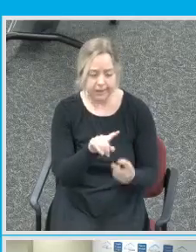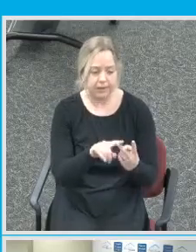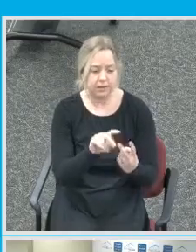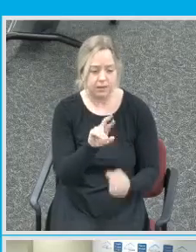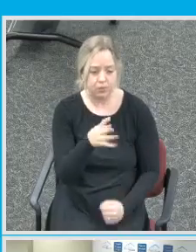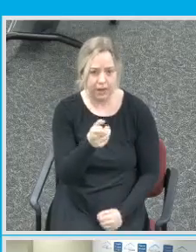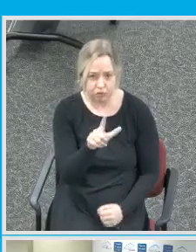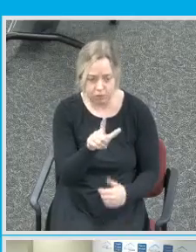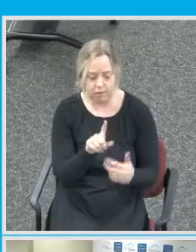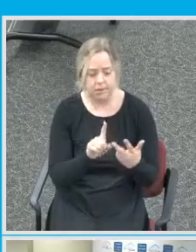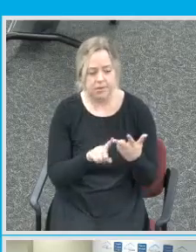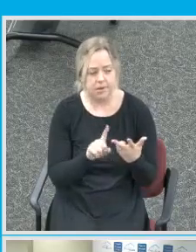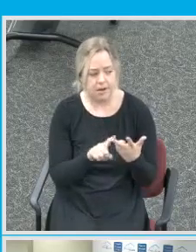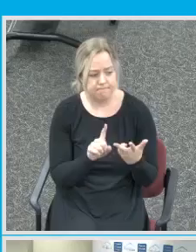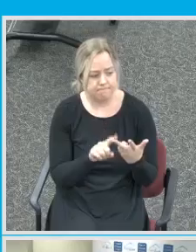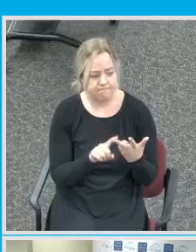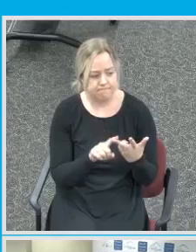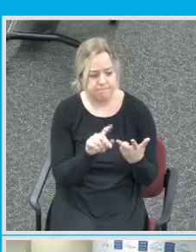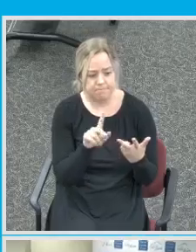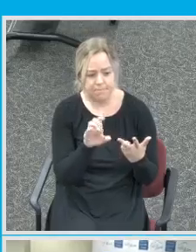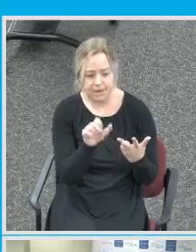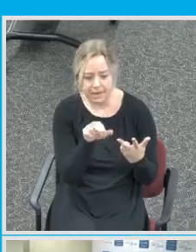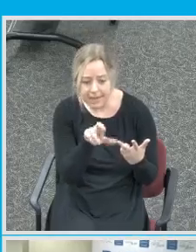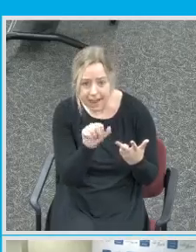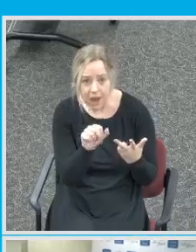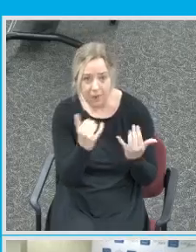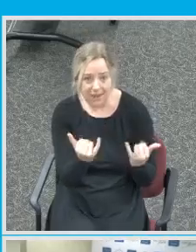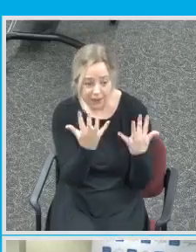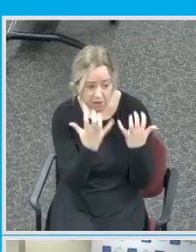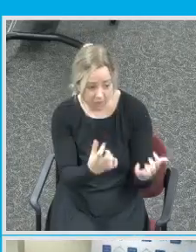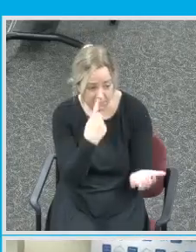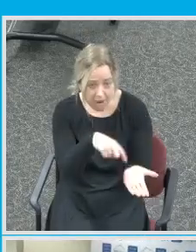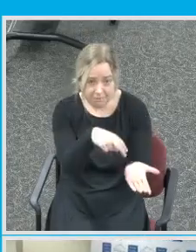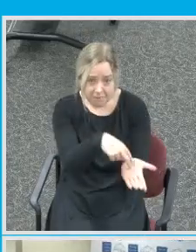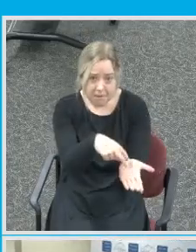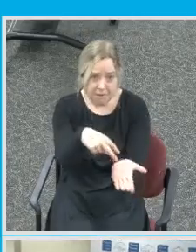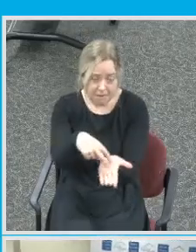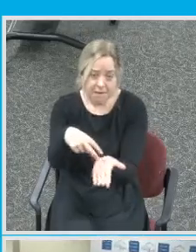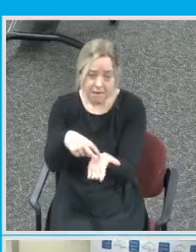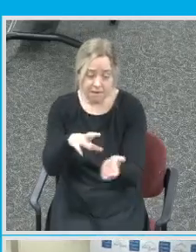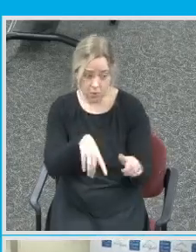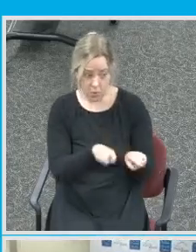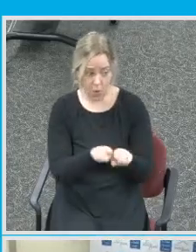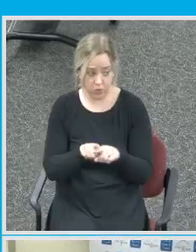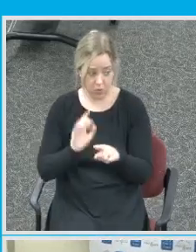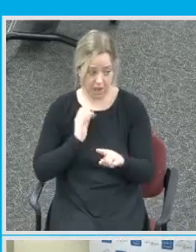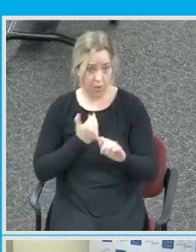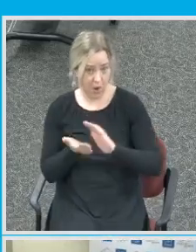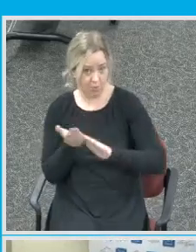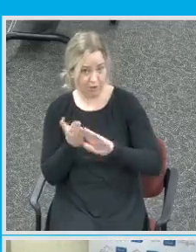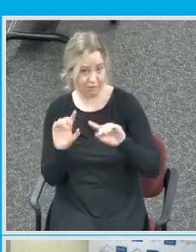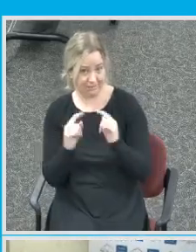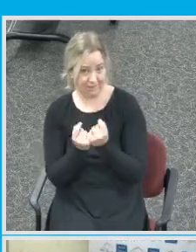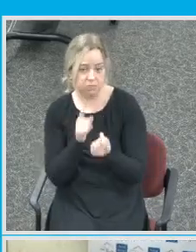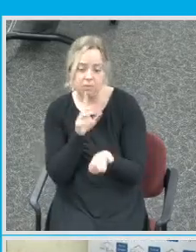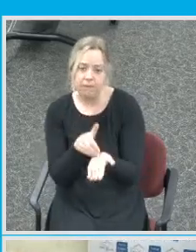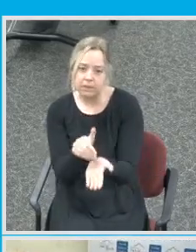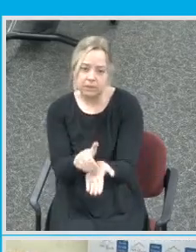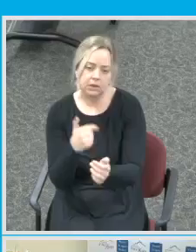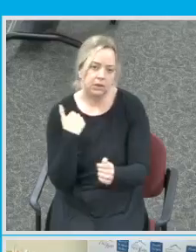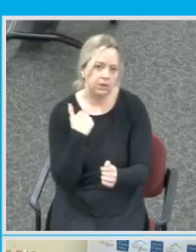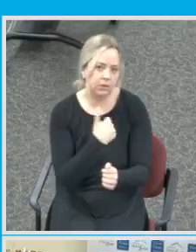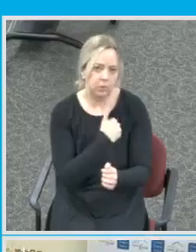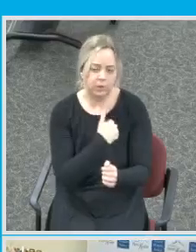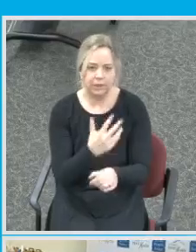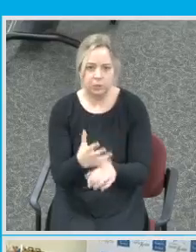Rachel Lyons, Kara in the audience, if you want to stand up, and also our operations, because a lot of times we receive a